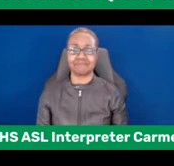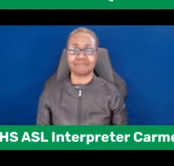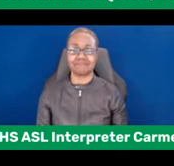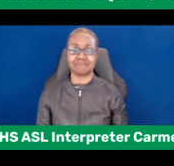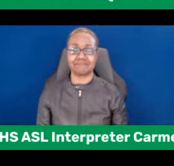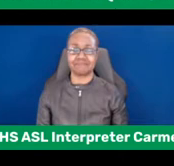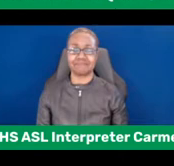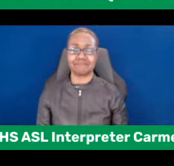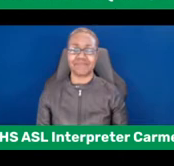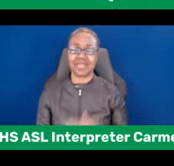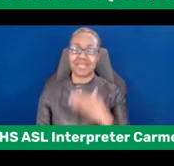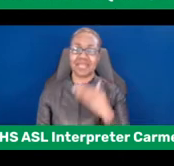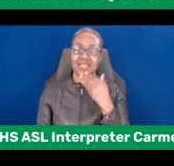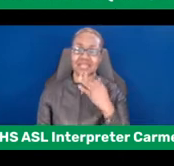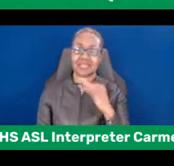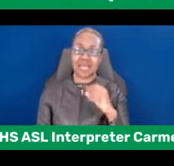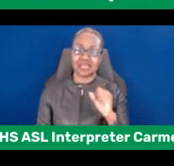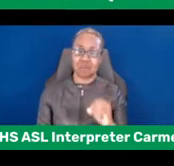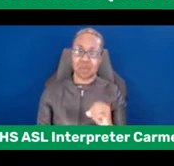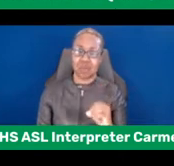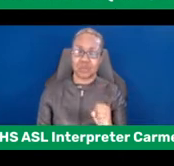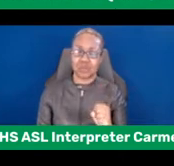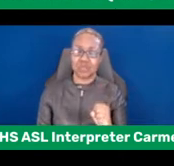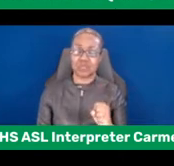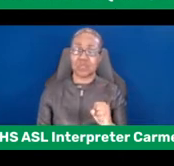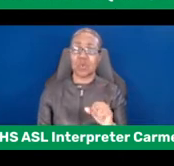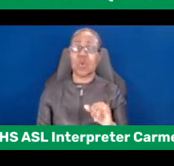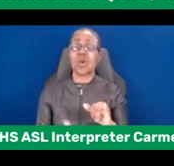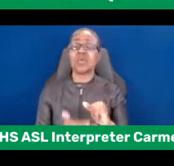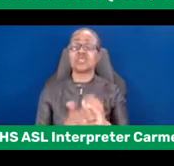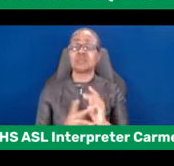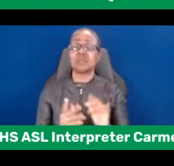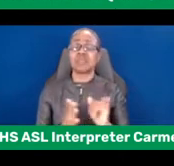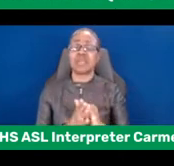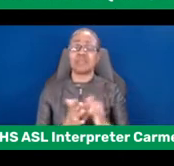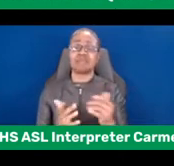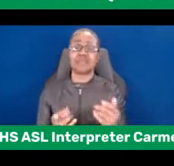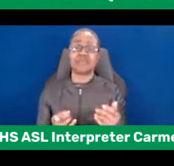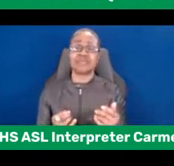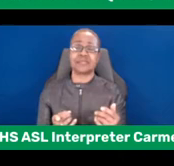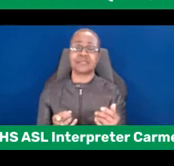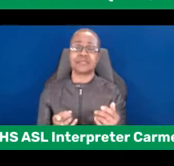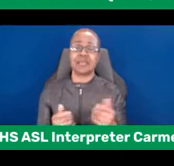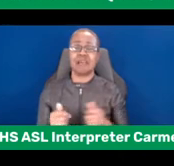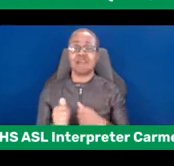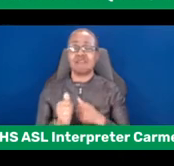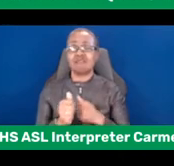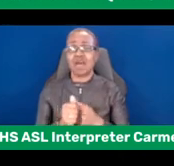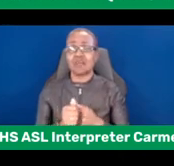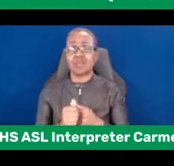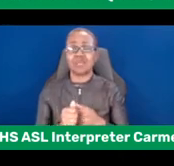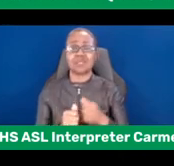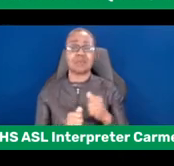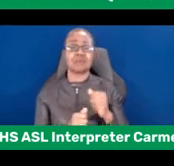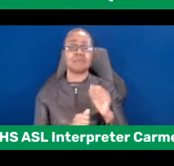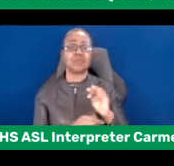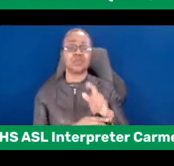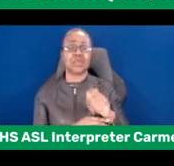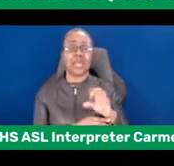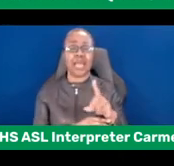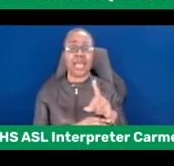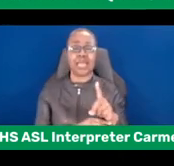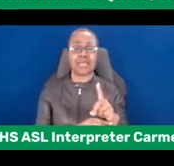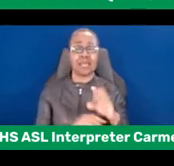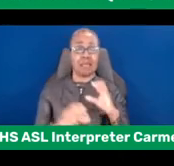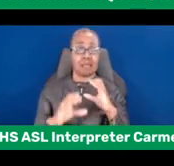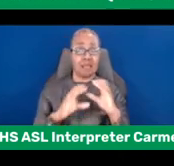Thanks, Cosmos. So with that, some folks that have been maybe following the mutual aid track and